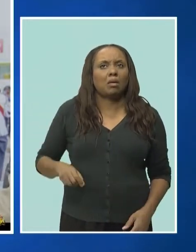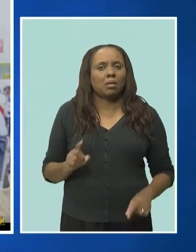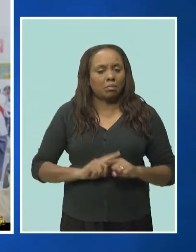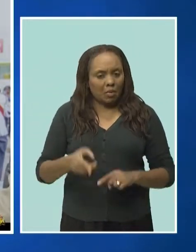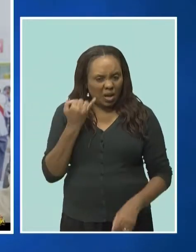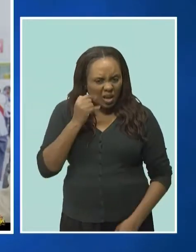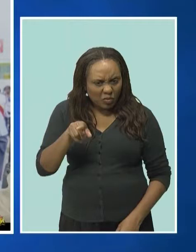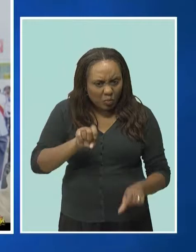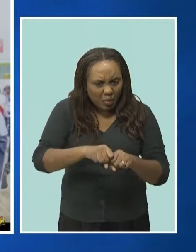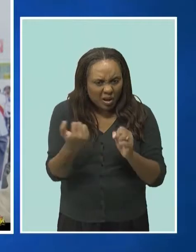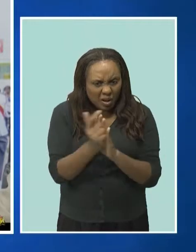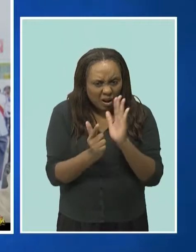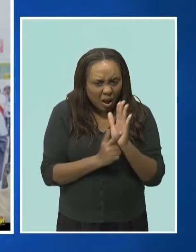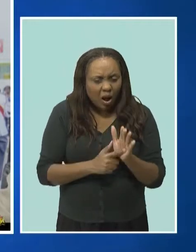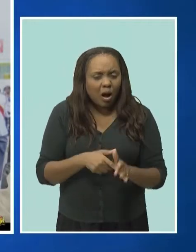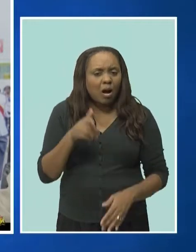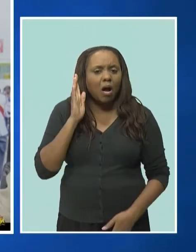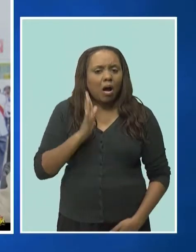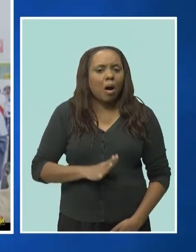face the system.